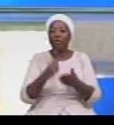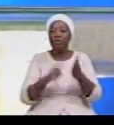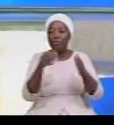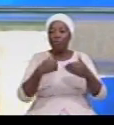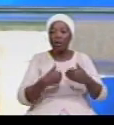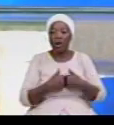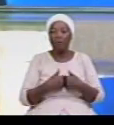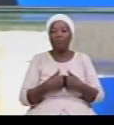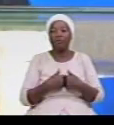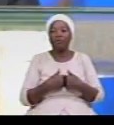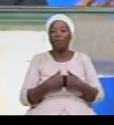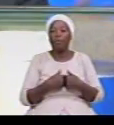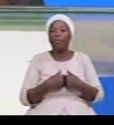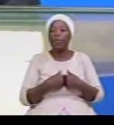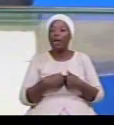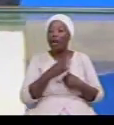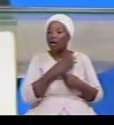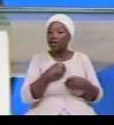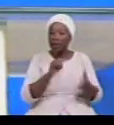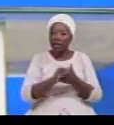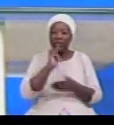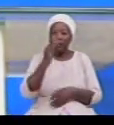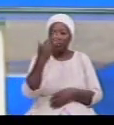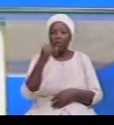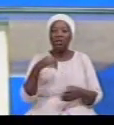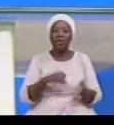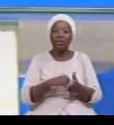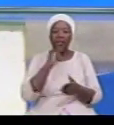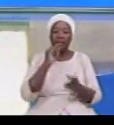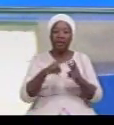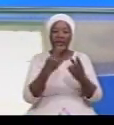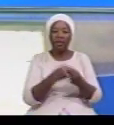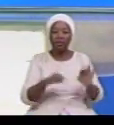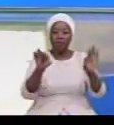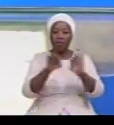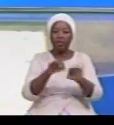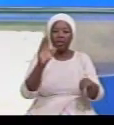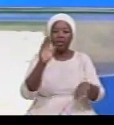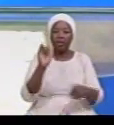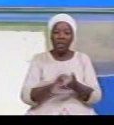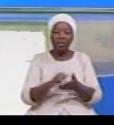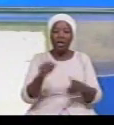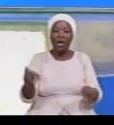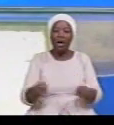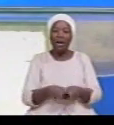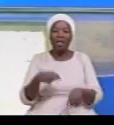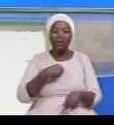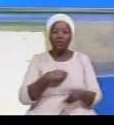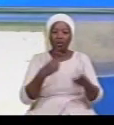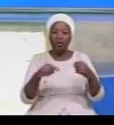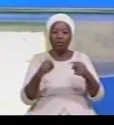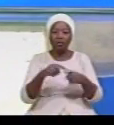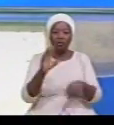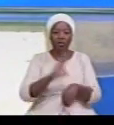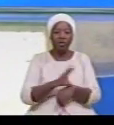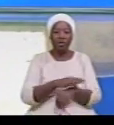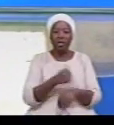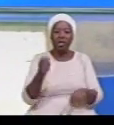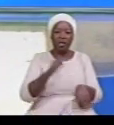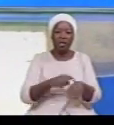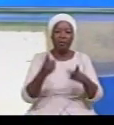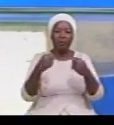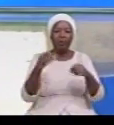why it's very important, as we come to the church, that a point comes in our lives, we